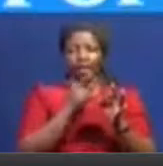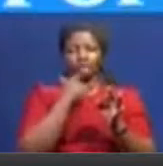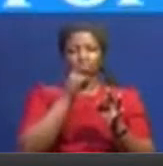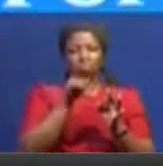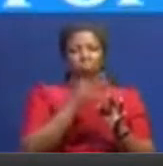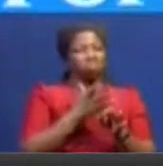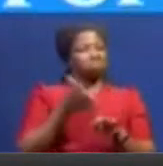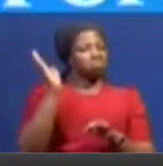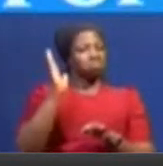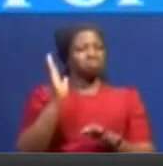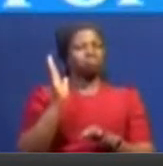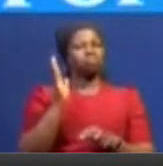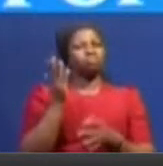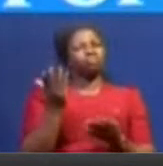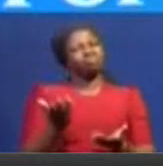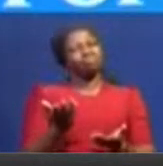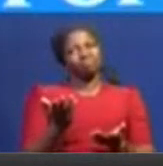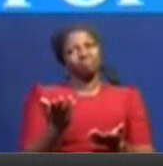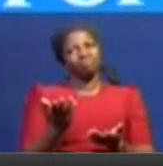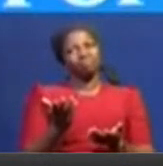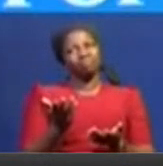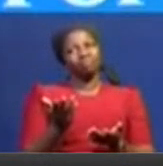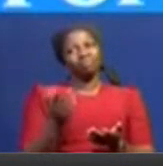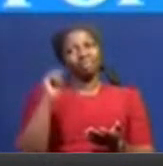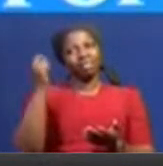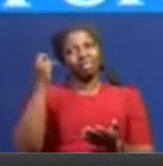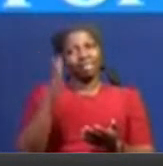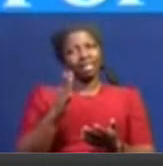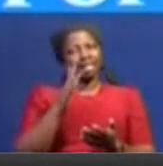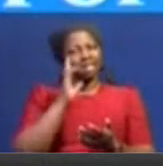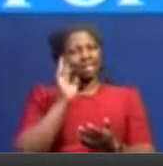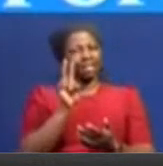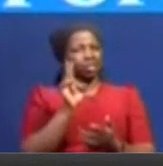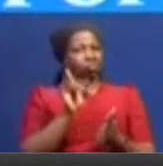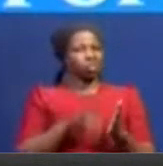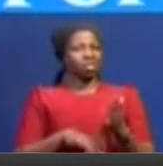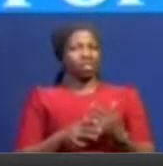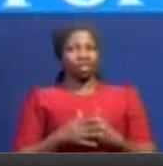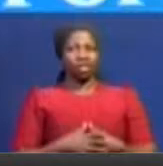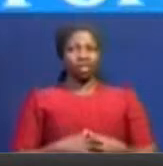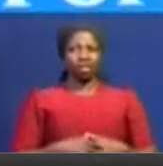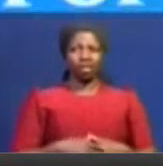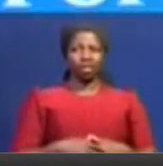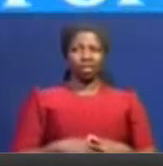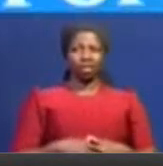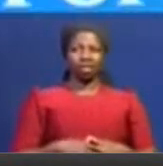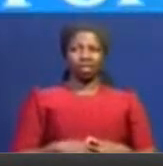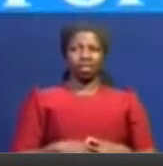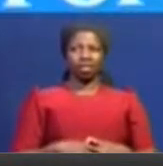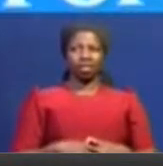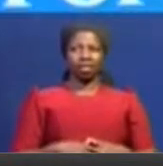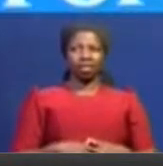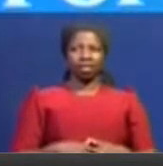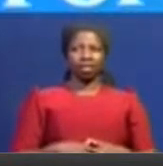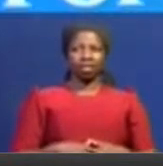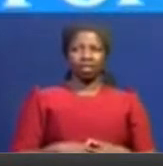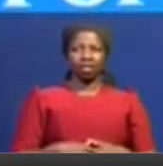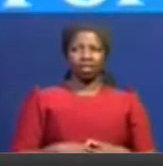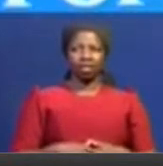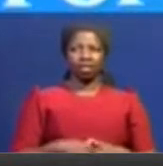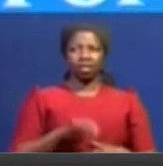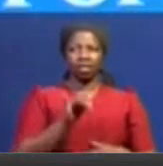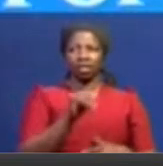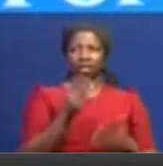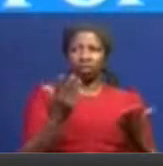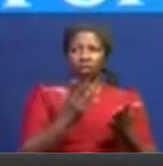away, okay, what do Kenya read into that and the affairs of Iebc? That is where we get